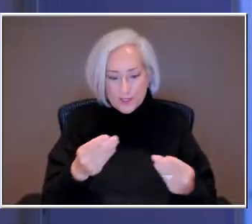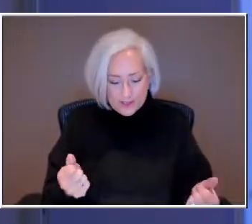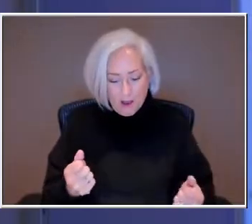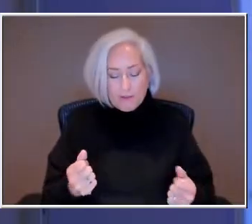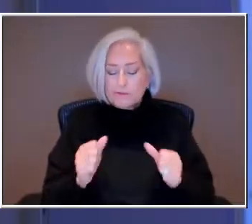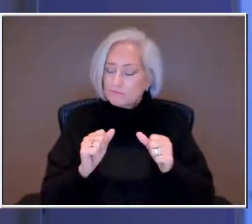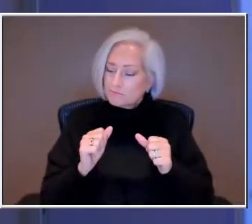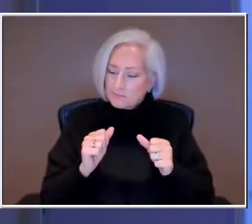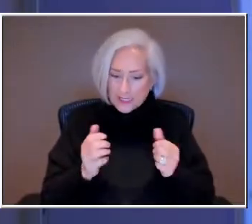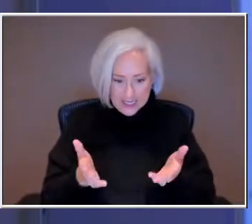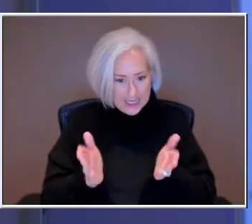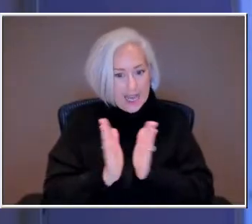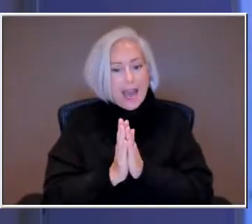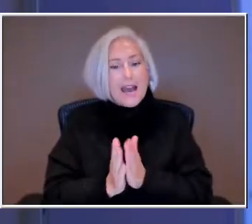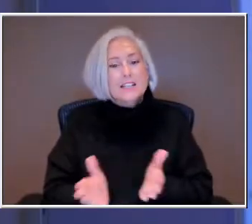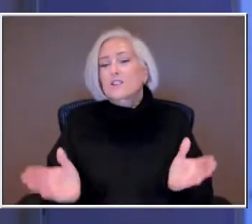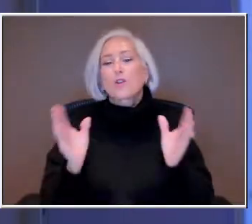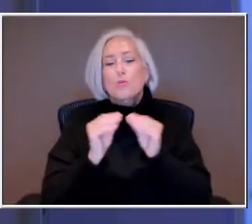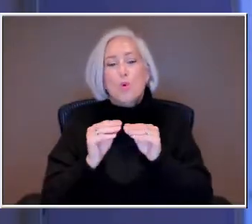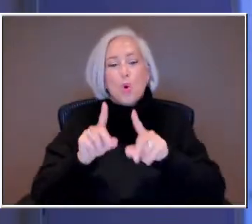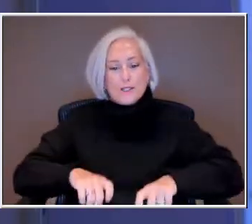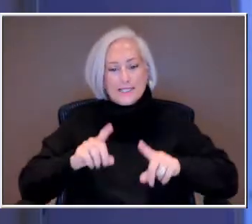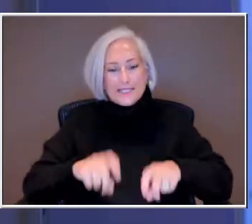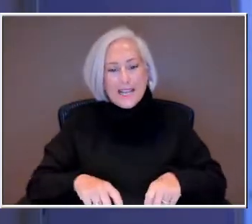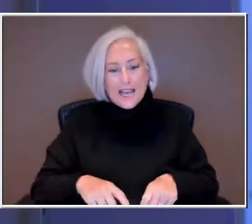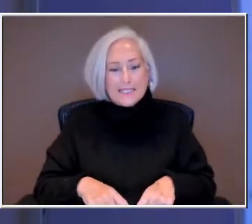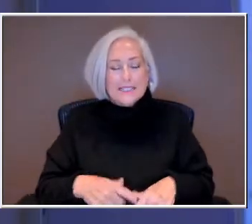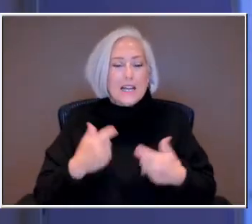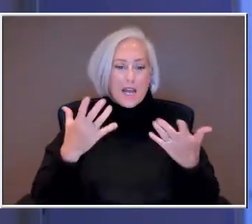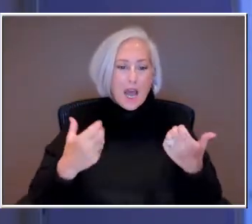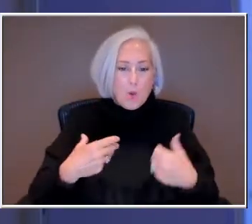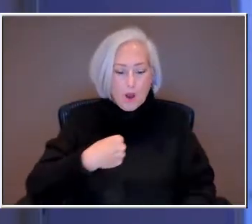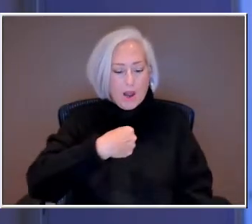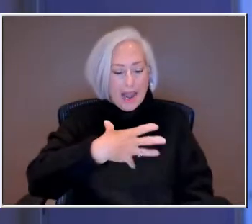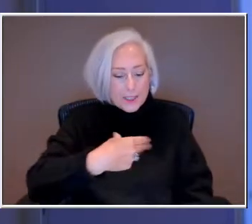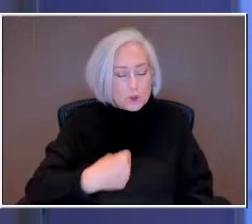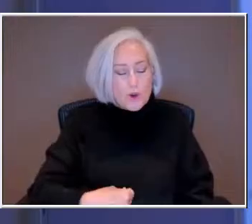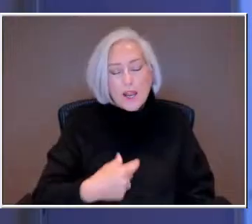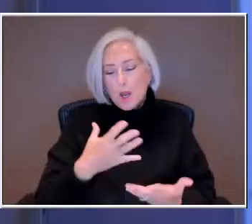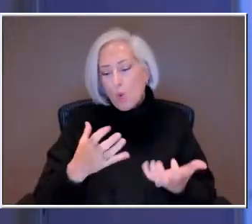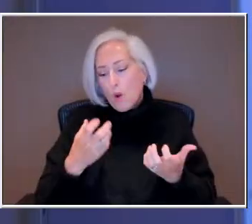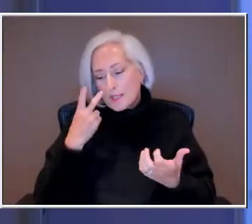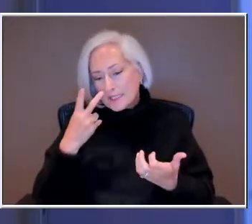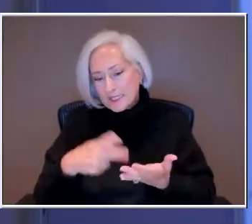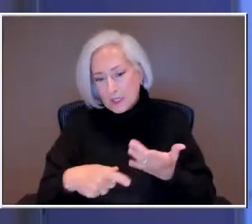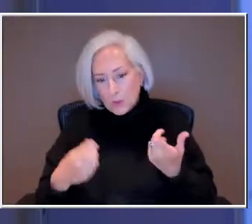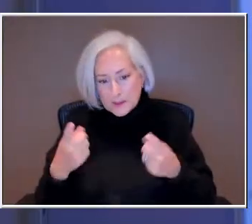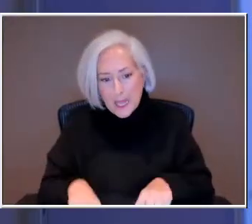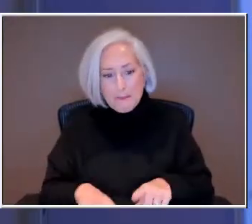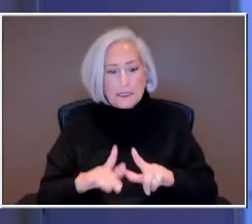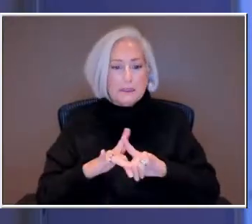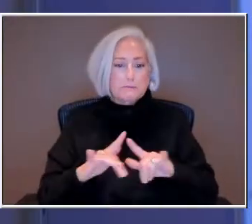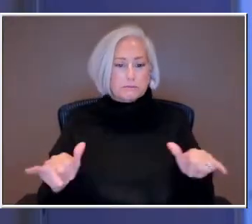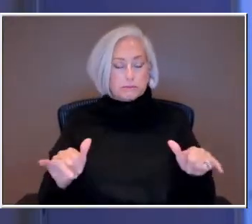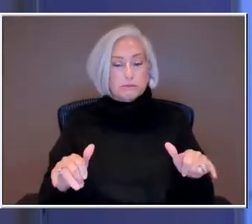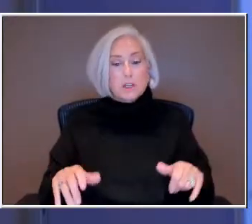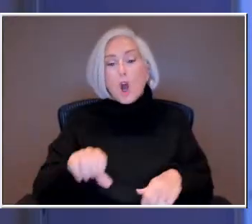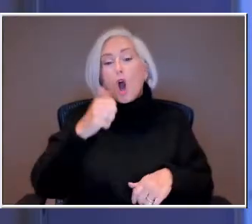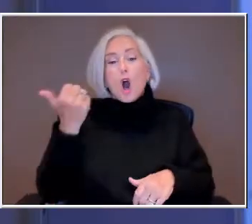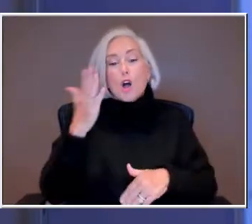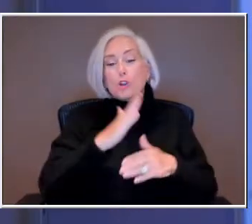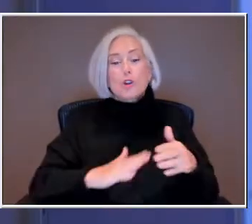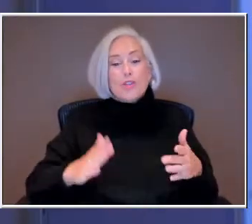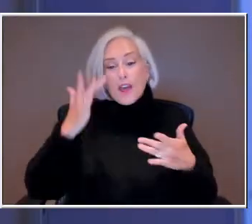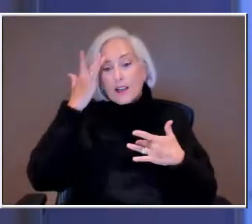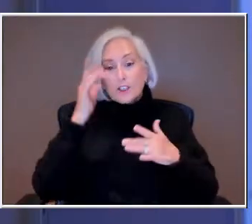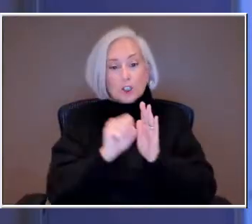did, and basically say, no, I really want some imaging, I want to see what else is going on. And outside of cough, I think, any symptoms that are